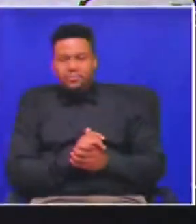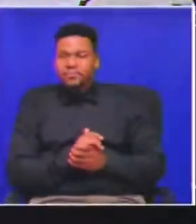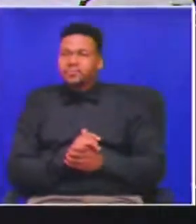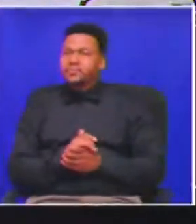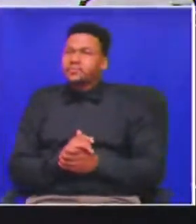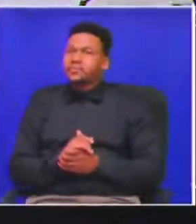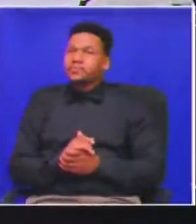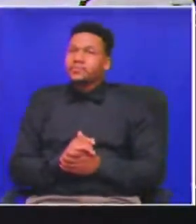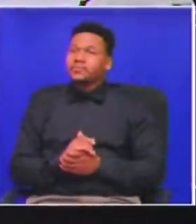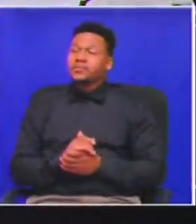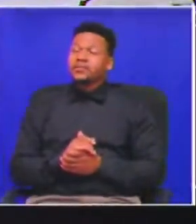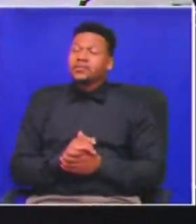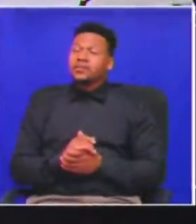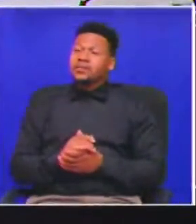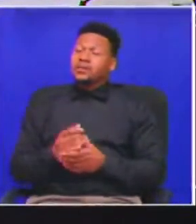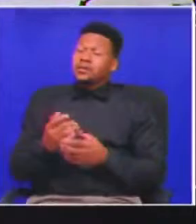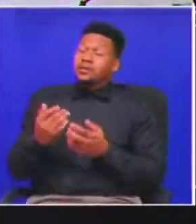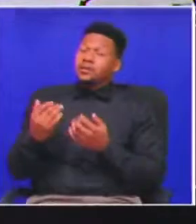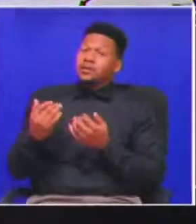Now,